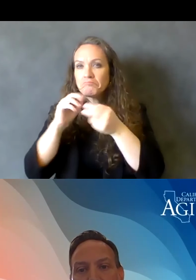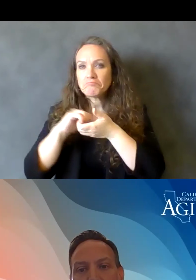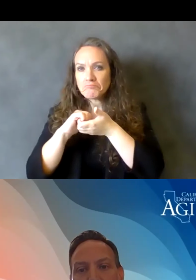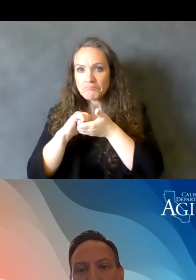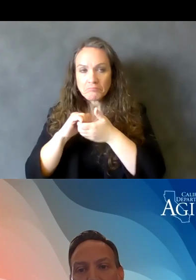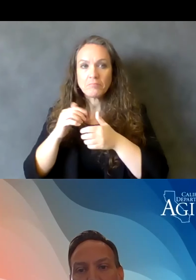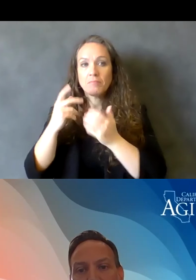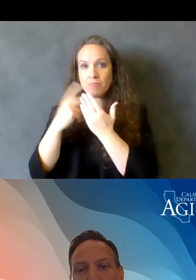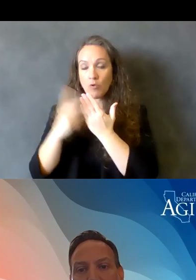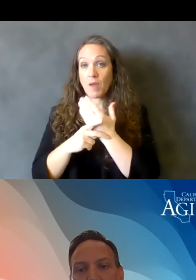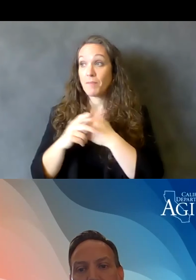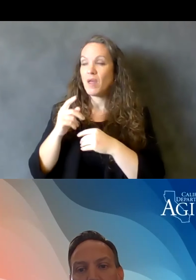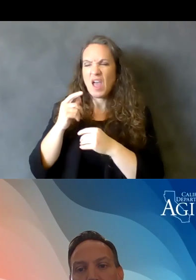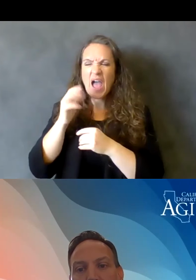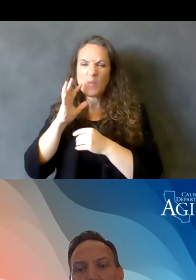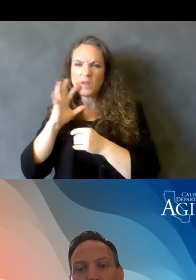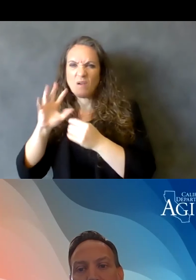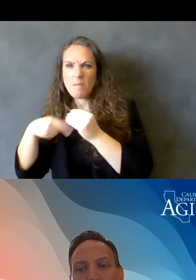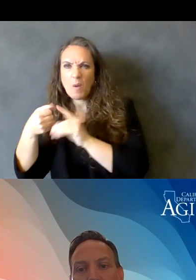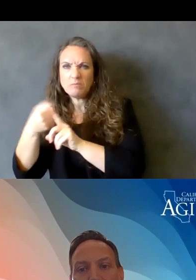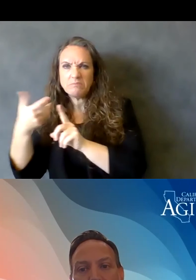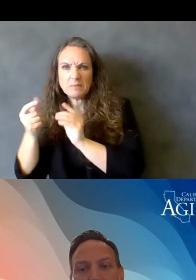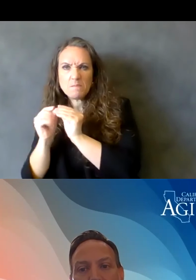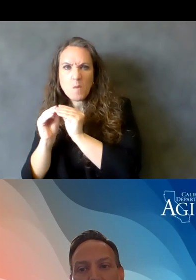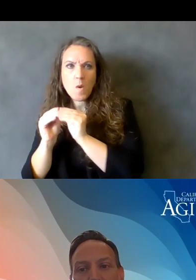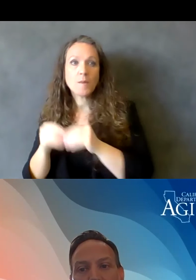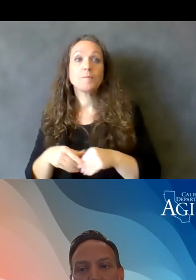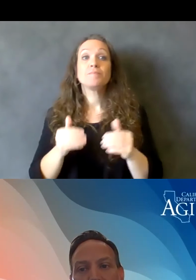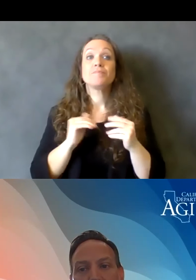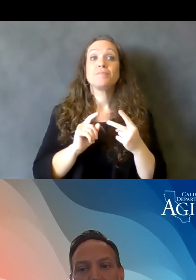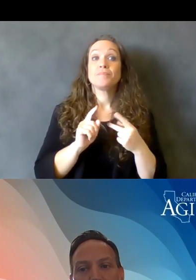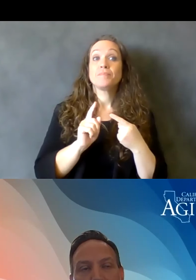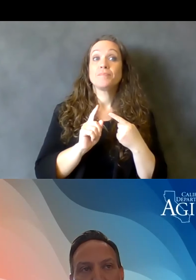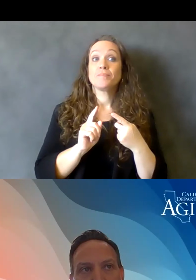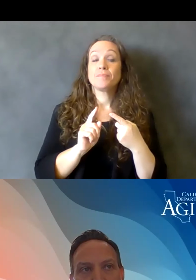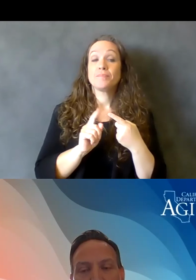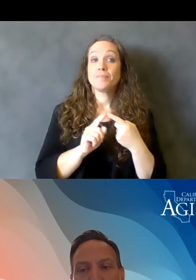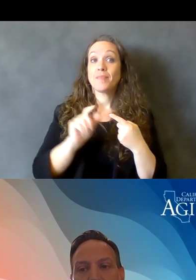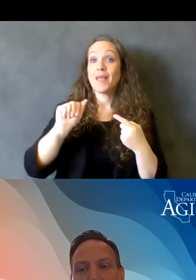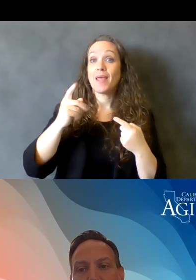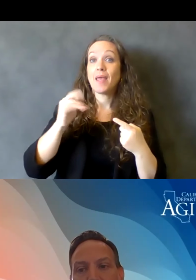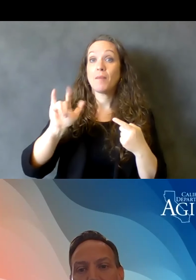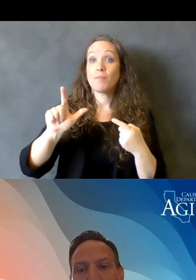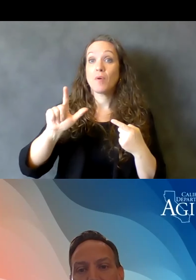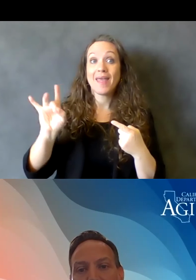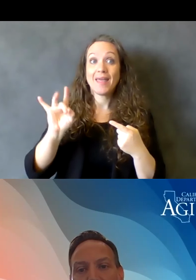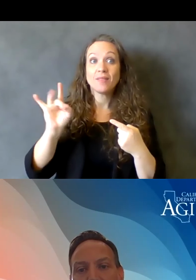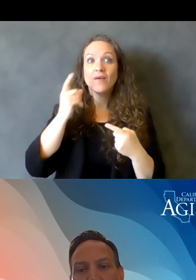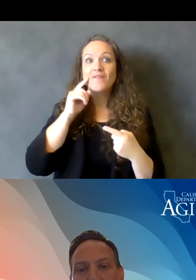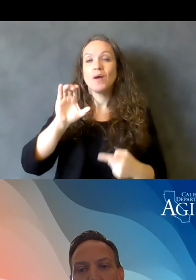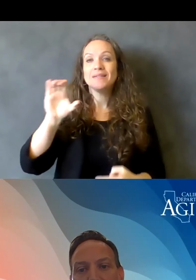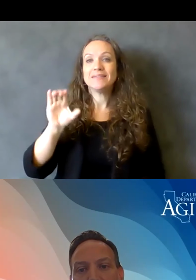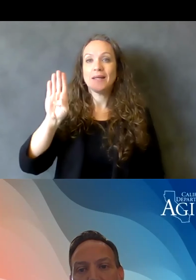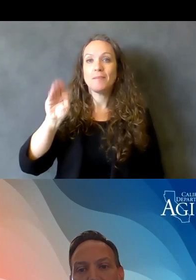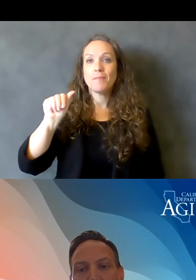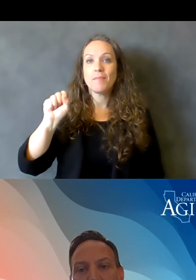data associated with those visits. On April 8th, we released guidance to our CVAS providers. At the end of this